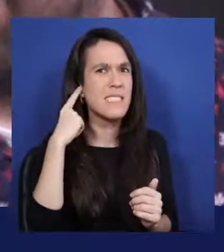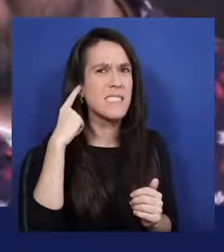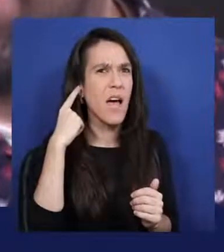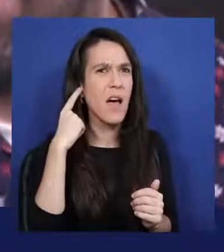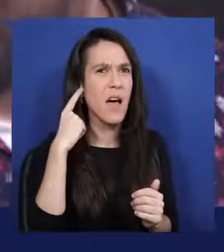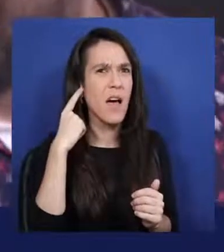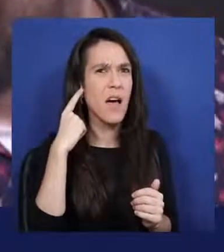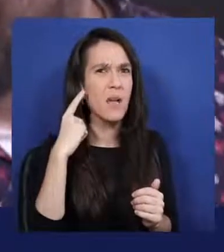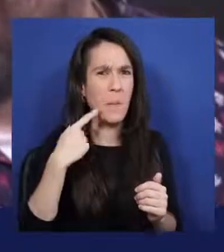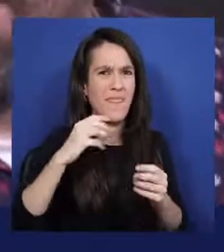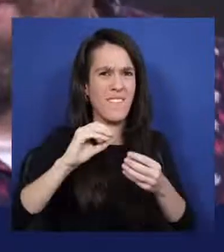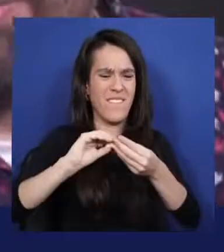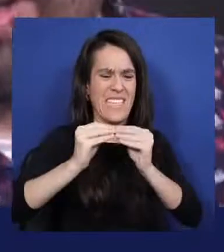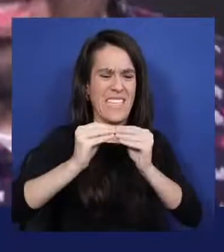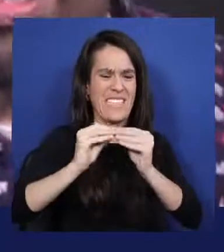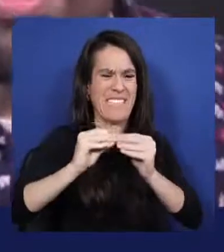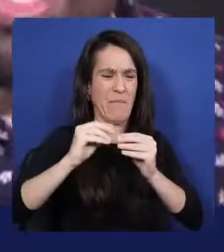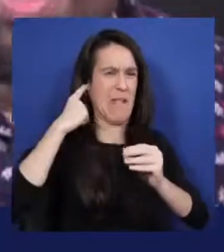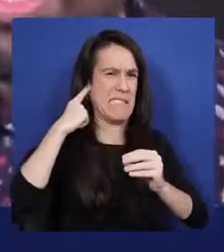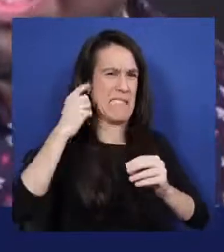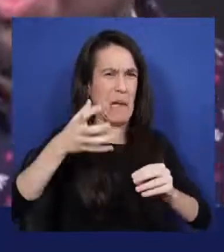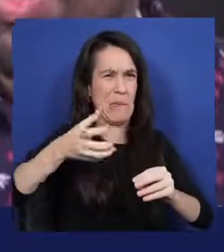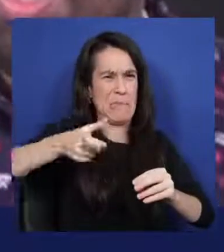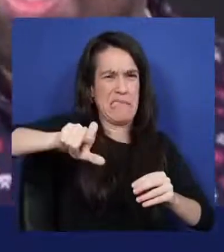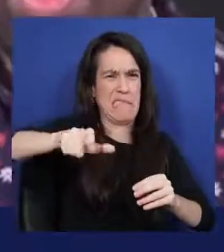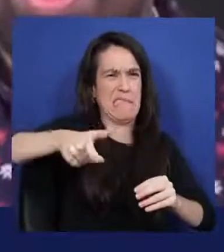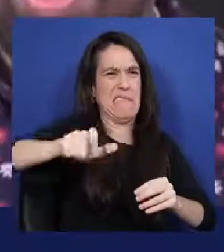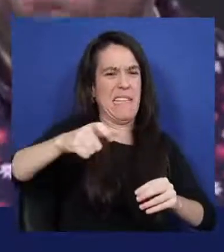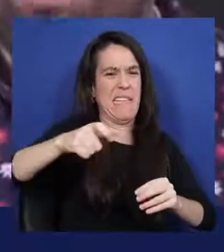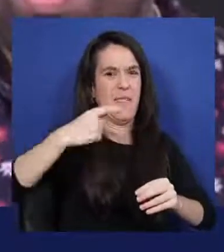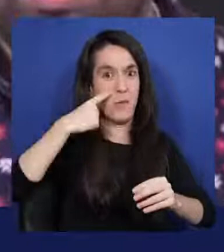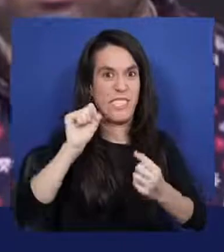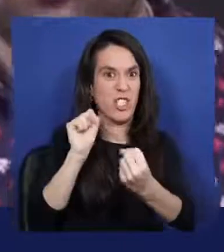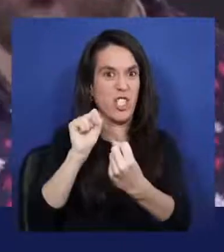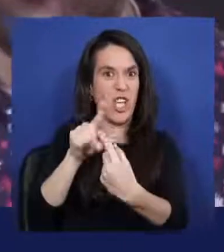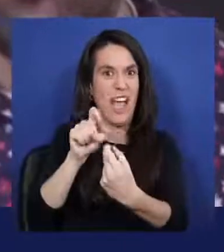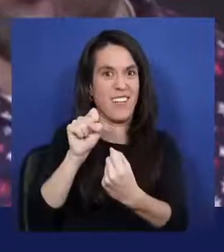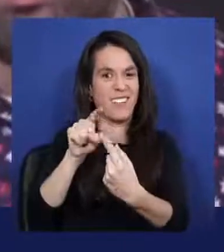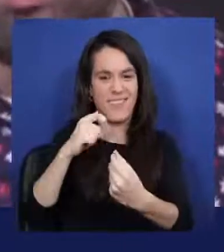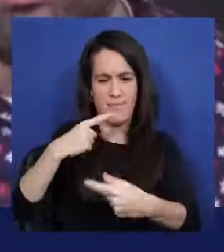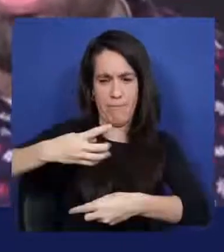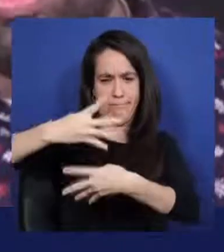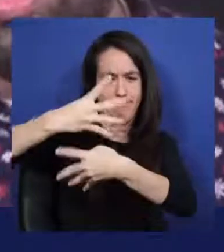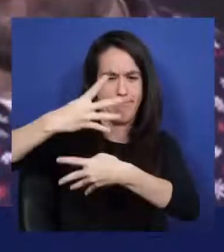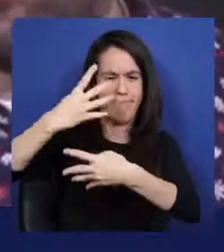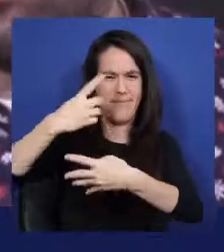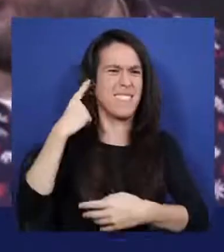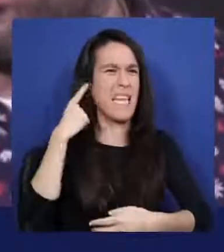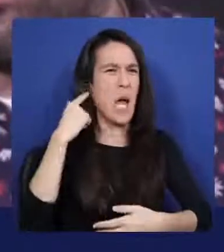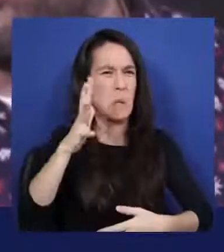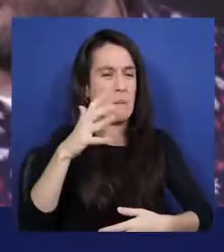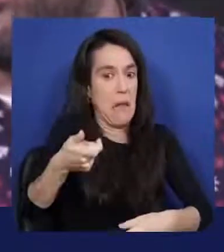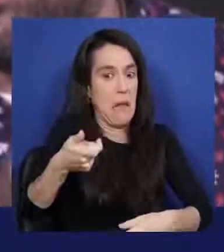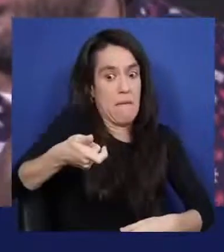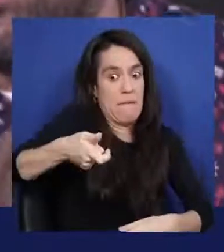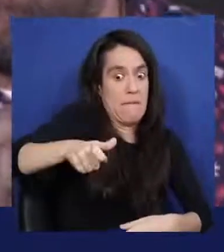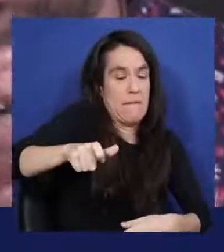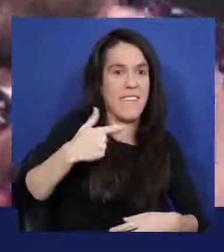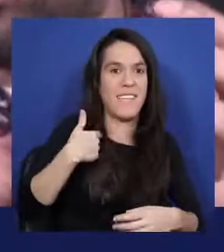fixing it. So thank you for all. I'm looking at the chat, and making sure. So the question I have for you